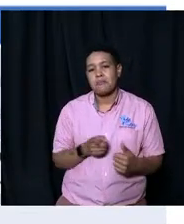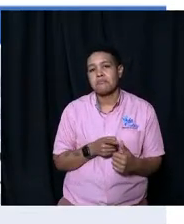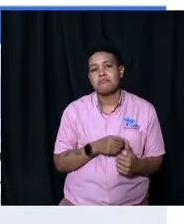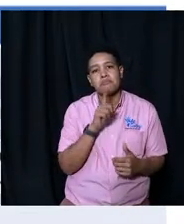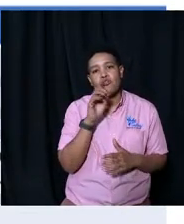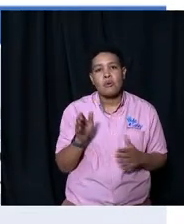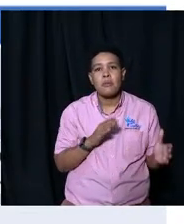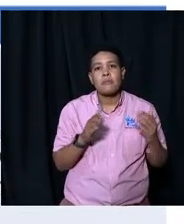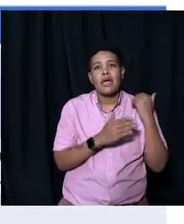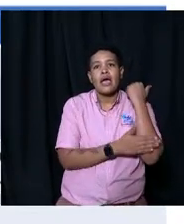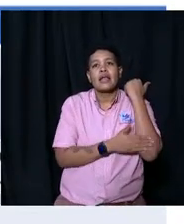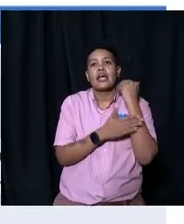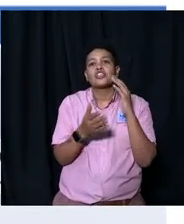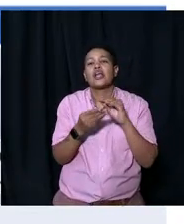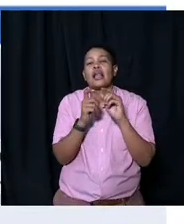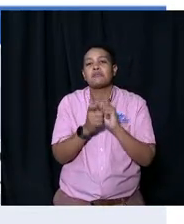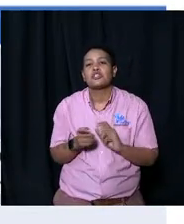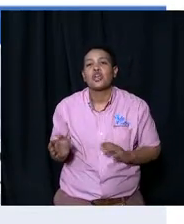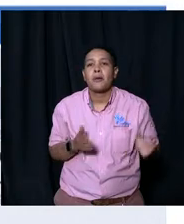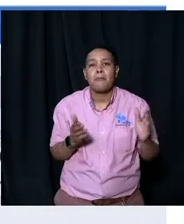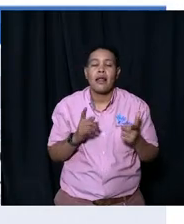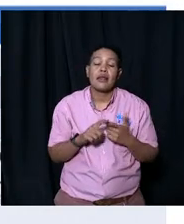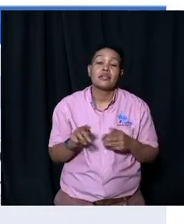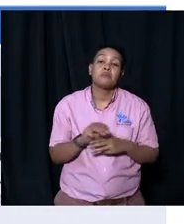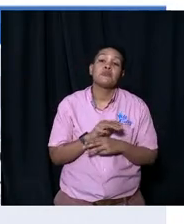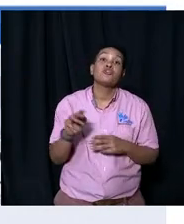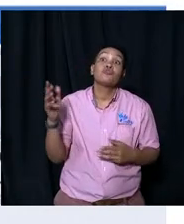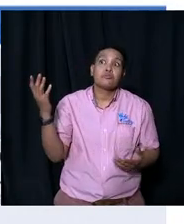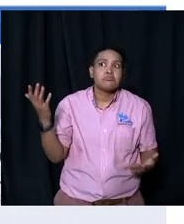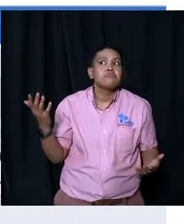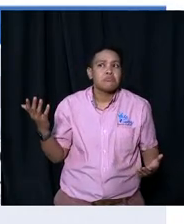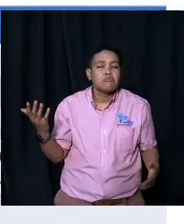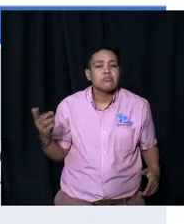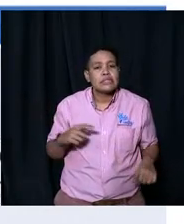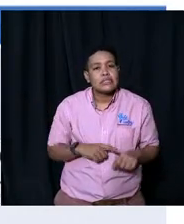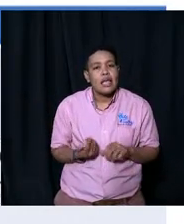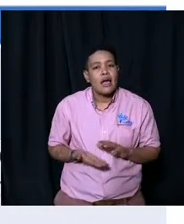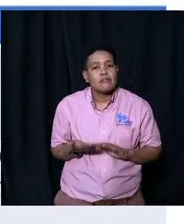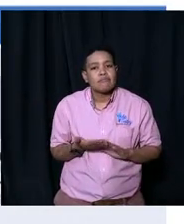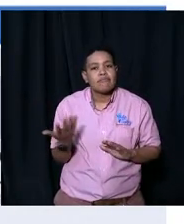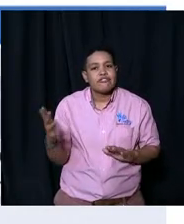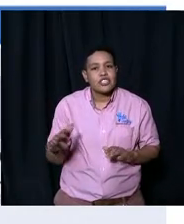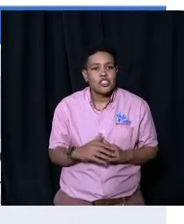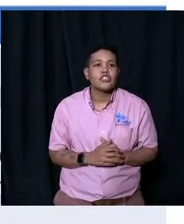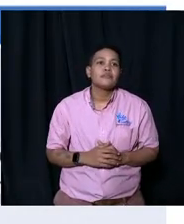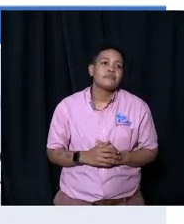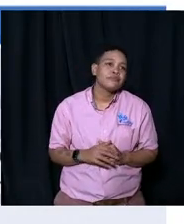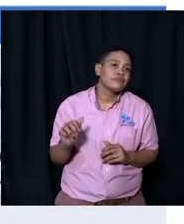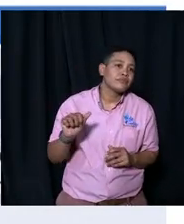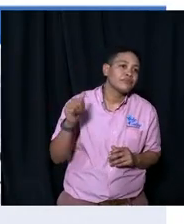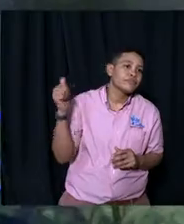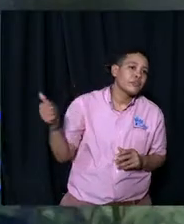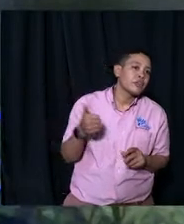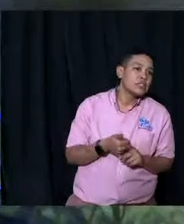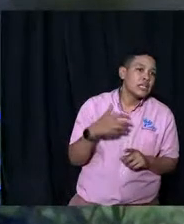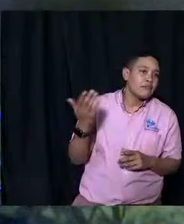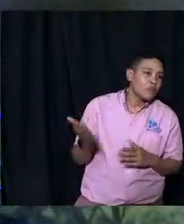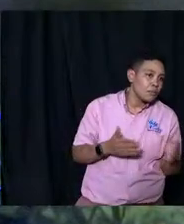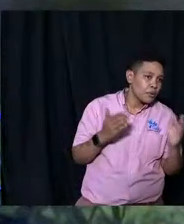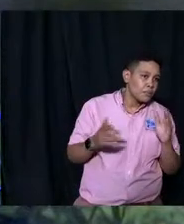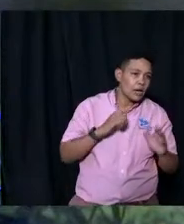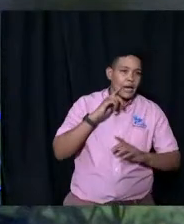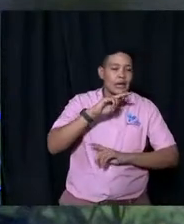to prepare a national adaptation plan, and the ministry has begun work to this end. Another one would be to prepare and